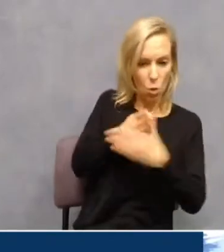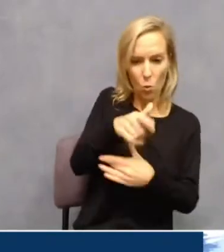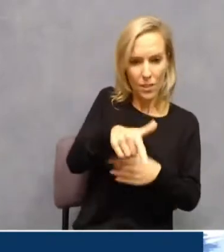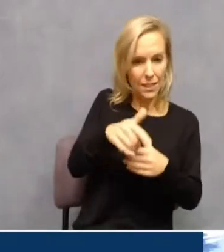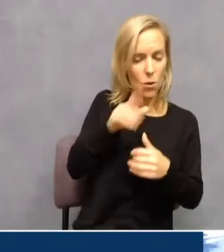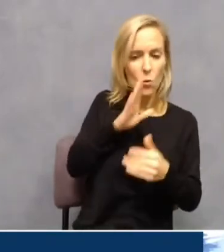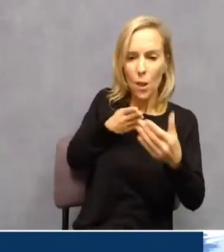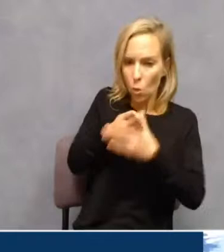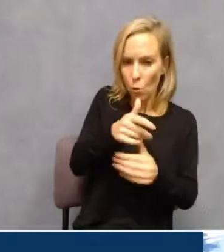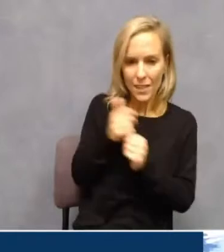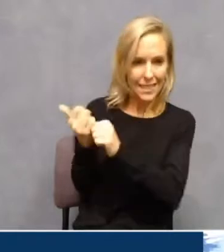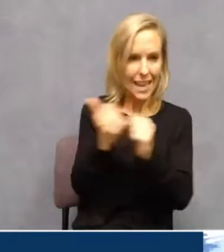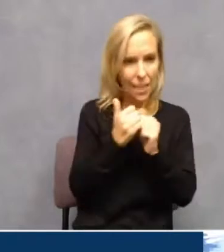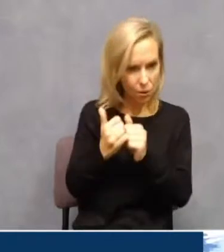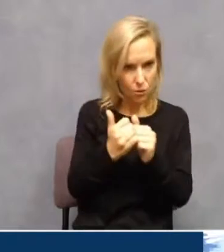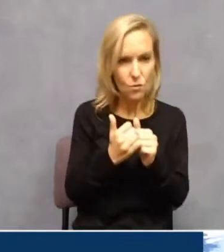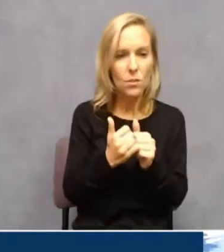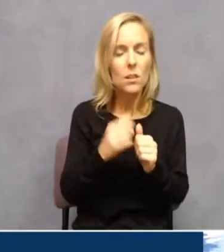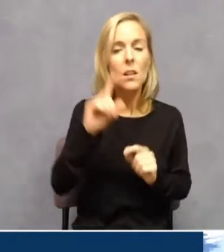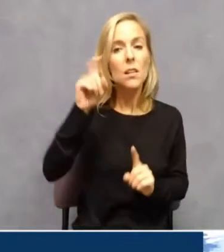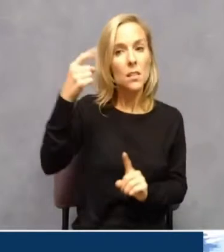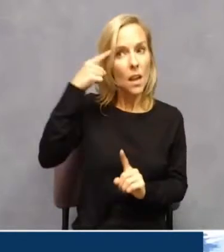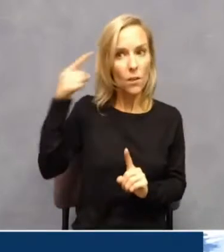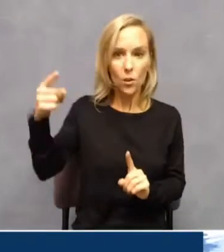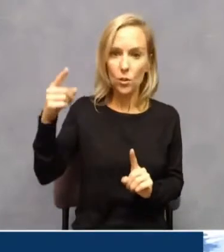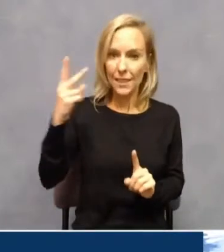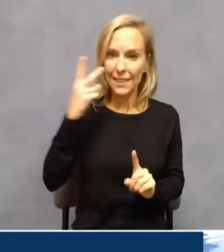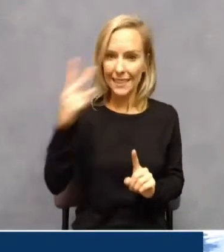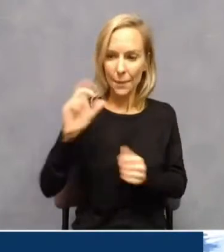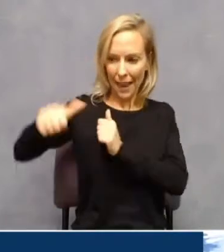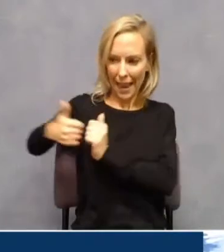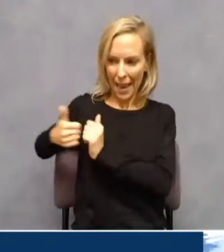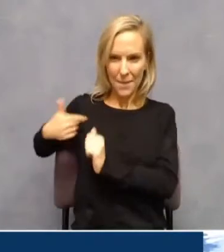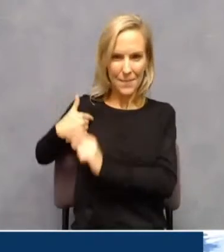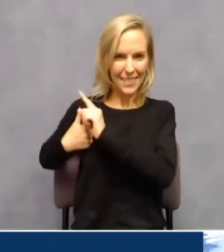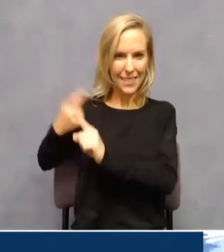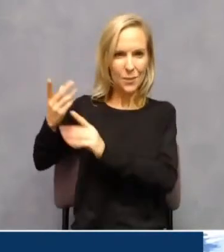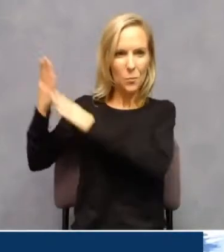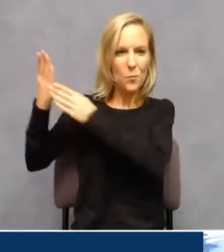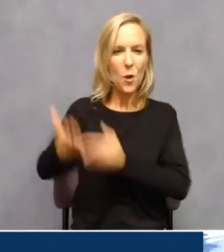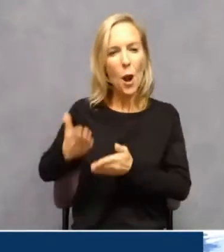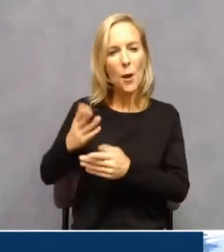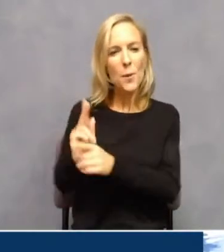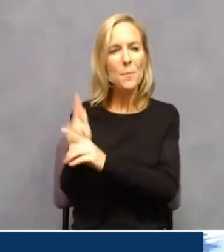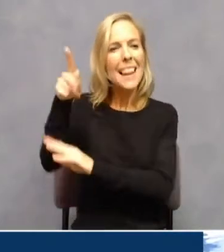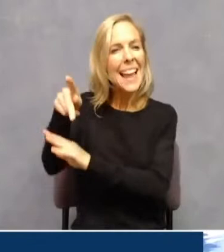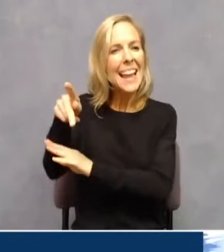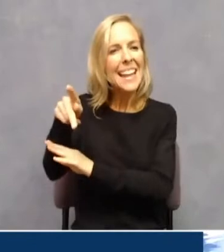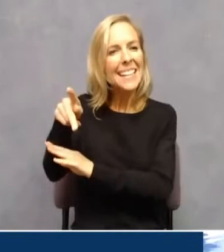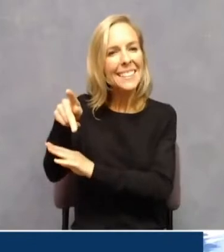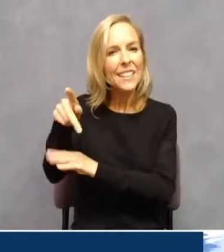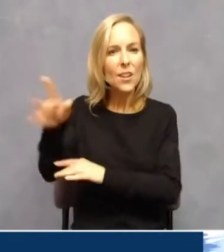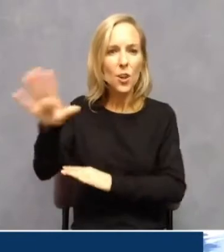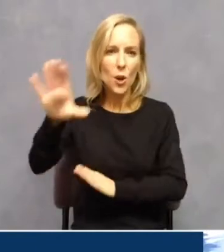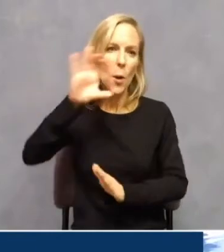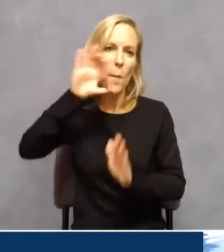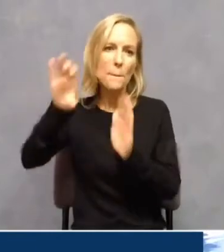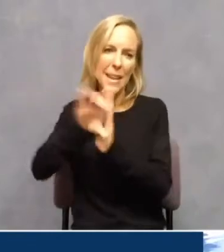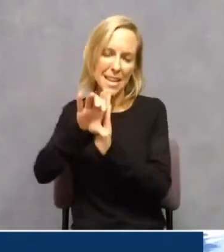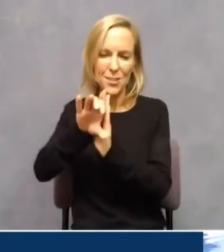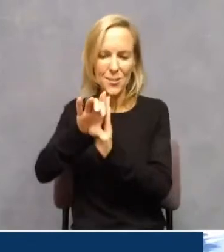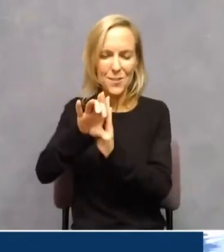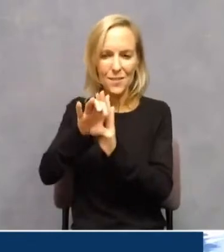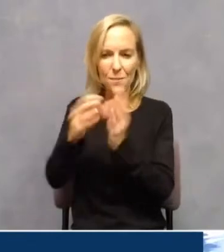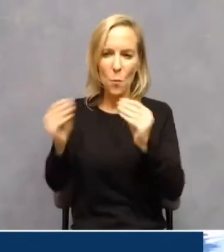together. And Governor, if you look behind me, someone brought me a plant now. They thought your picture would look better with a plant in front of it. So now